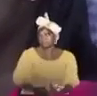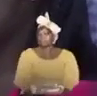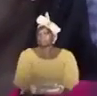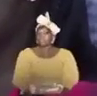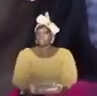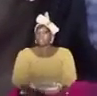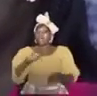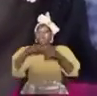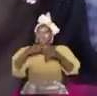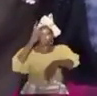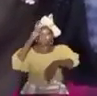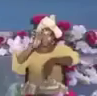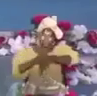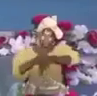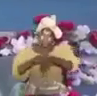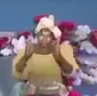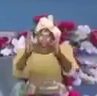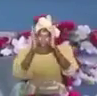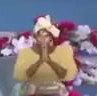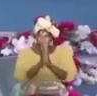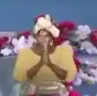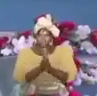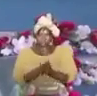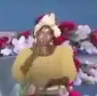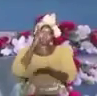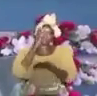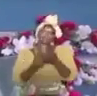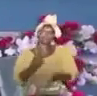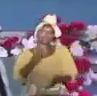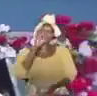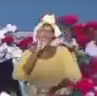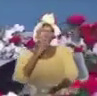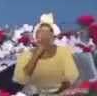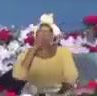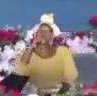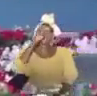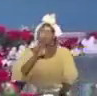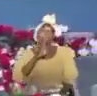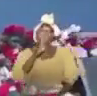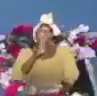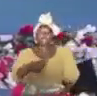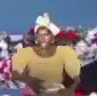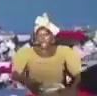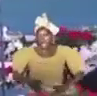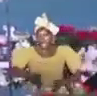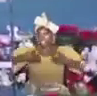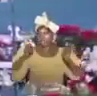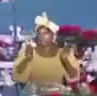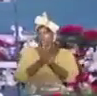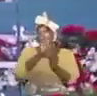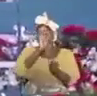When it's time to pray tonight, someone needs to be angry with your current situation and say, Lord, I did not come here tonight